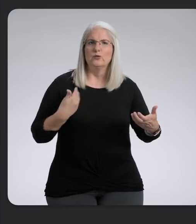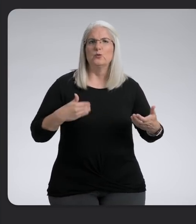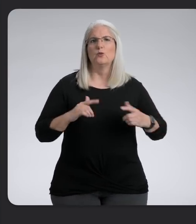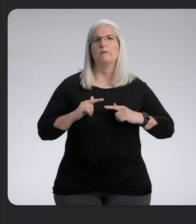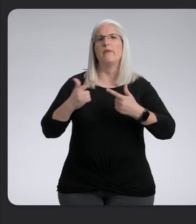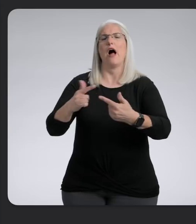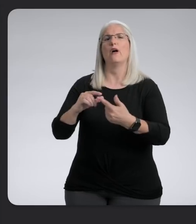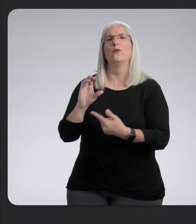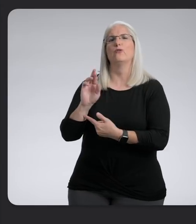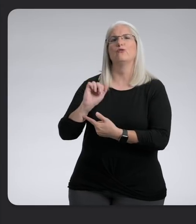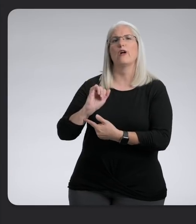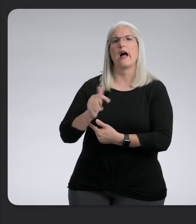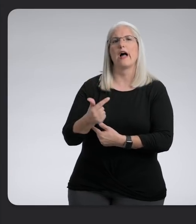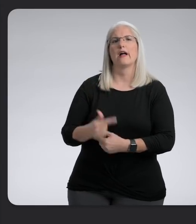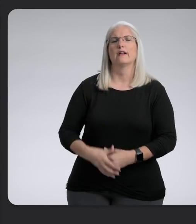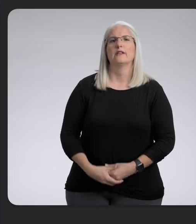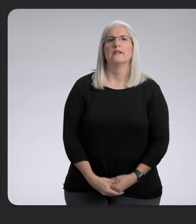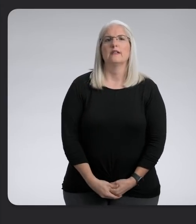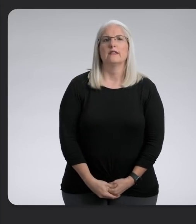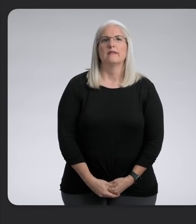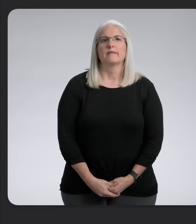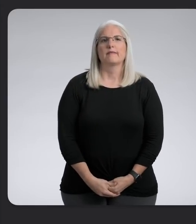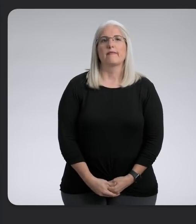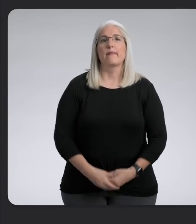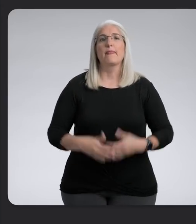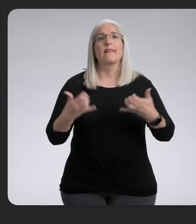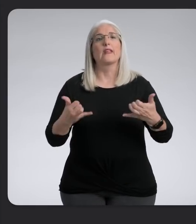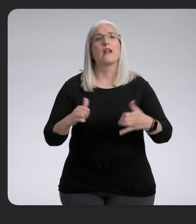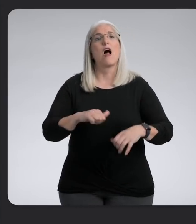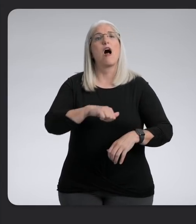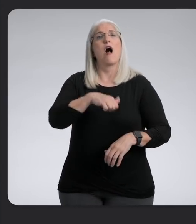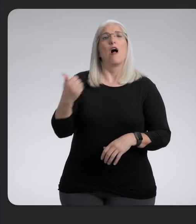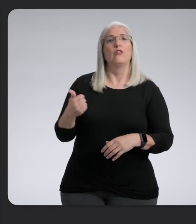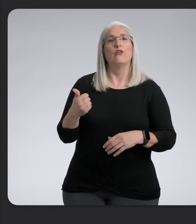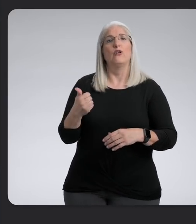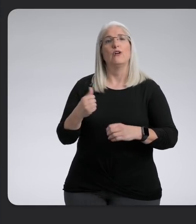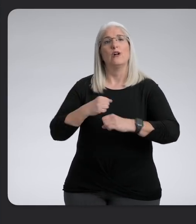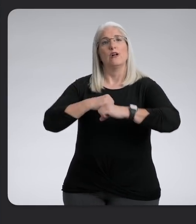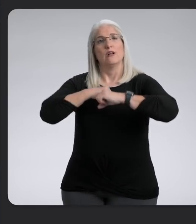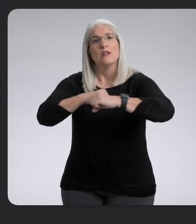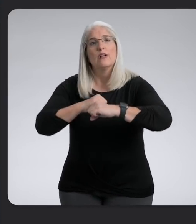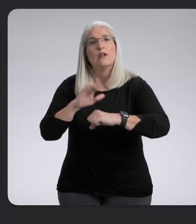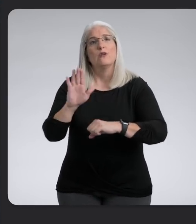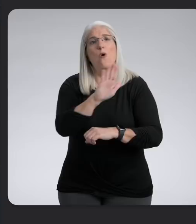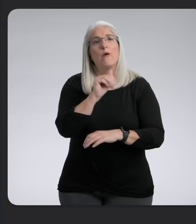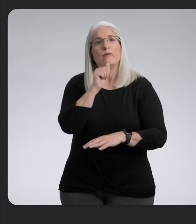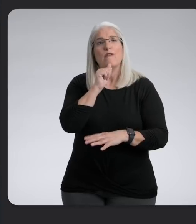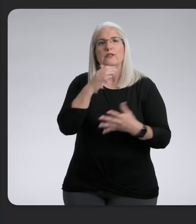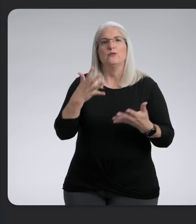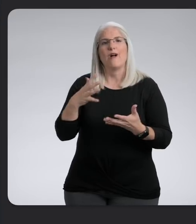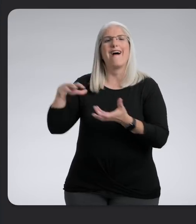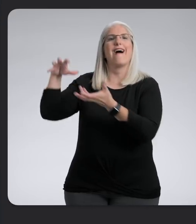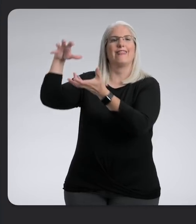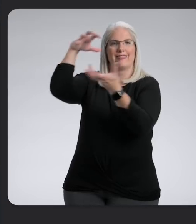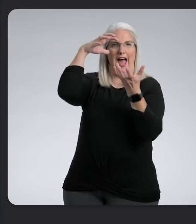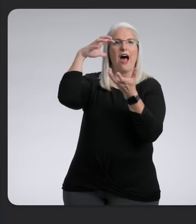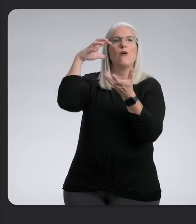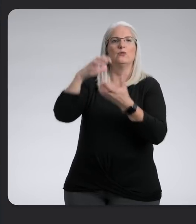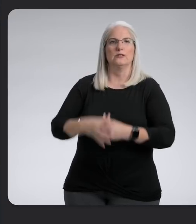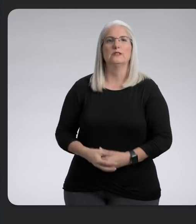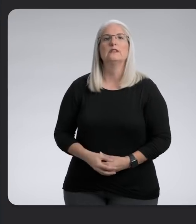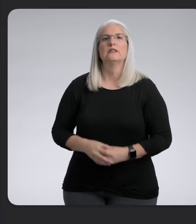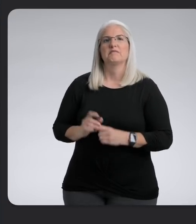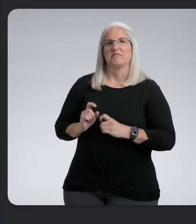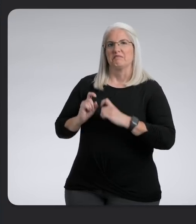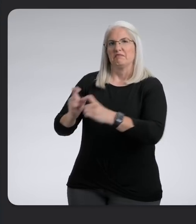Next, another part of our ecosystem that puts your privacy first is iCloud. Here to tell you about some great new updates is